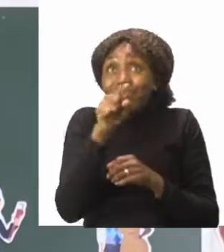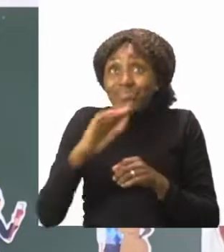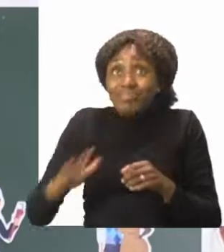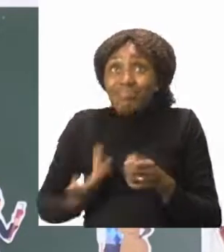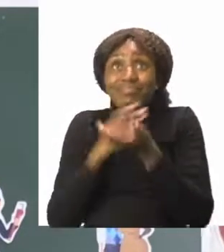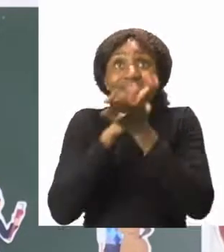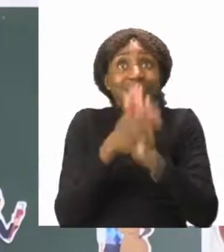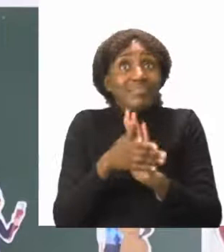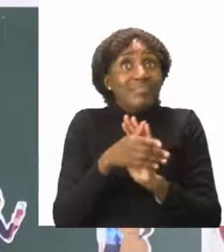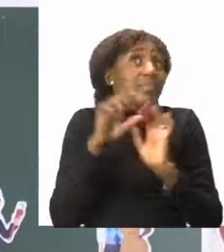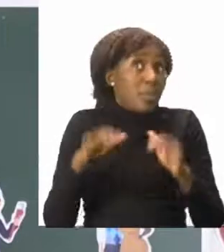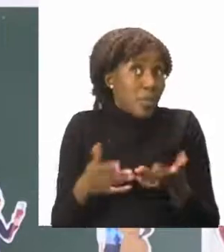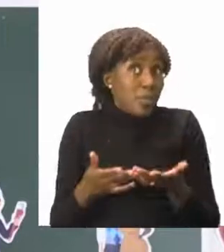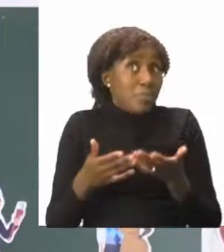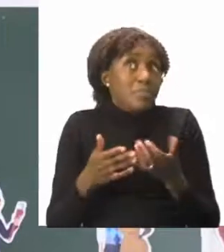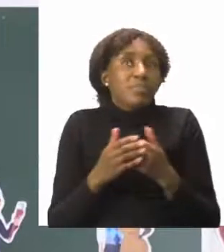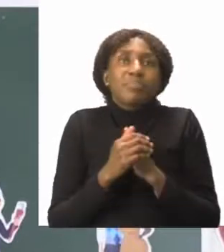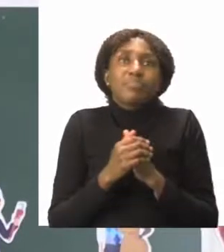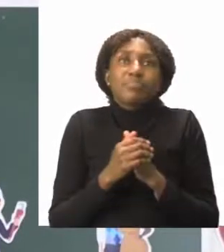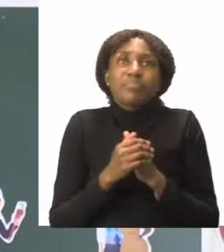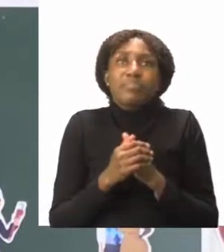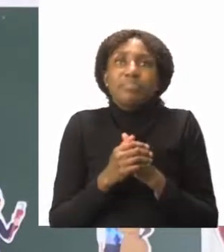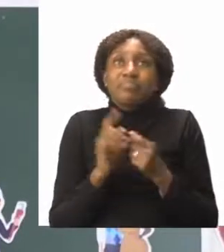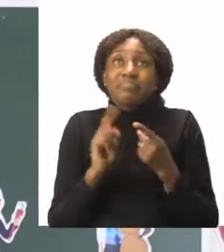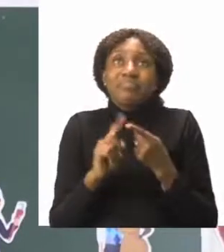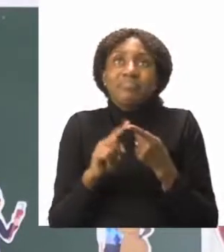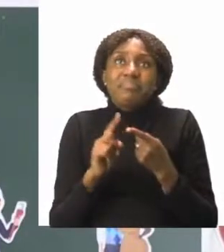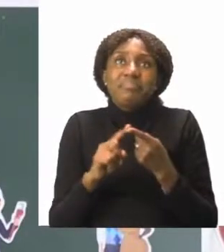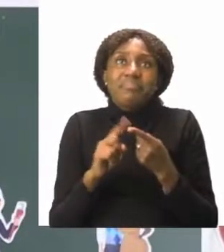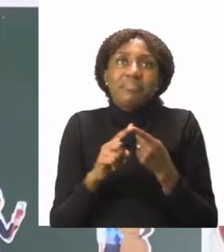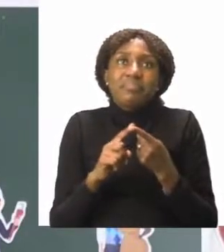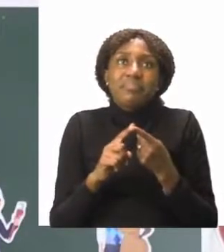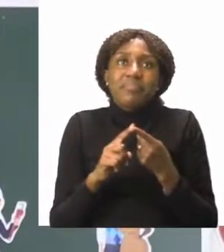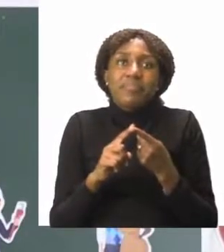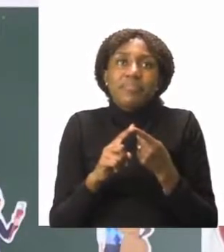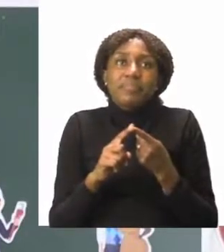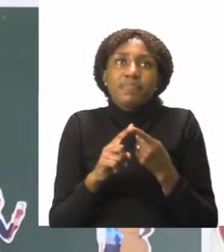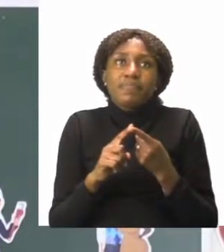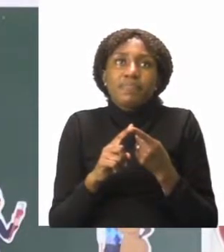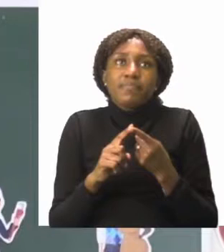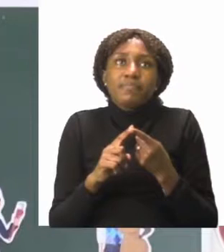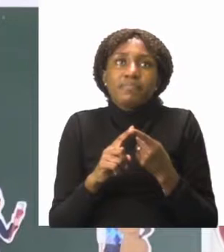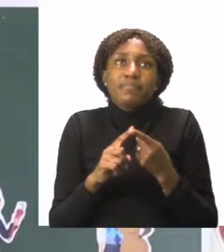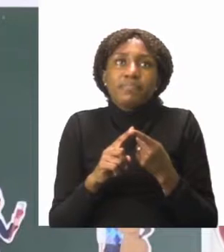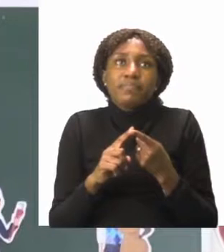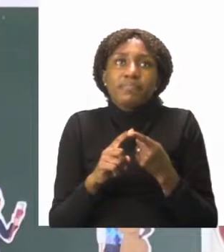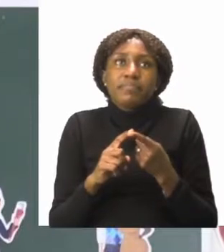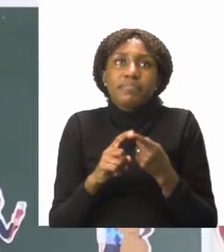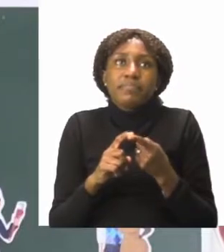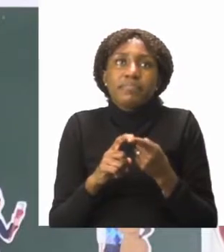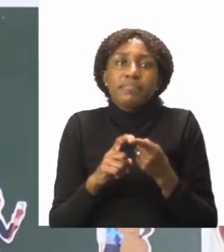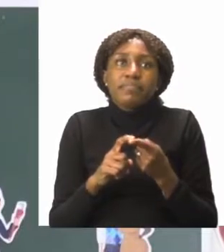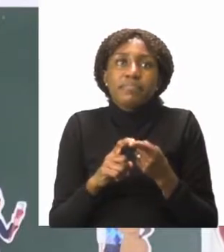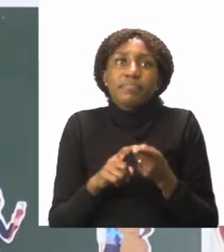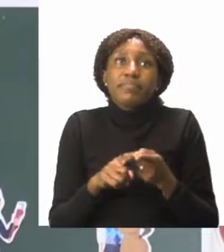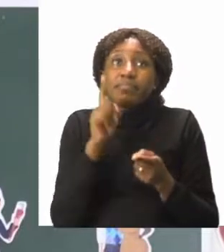those things. The first thing that I want to talk about is this person here.